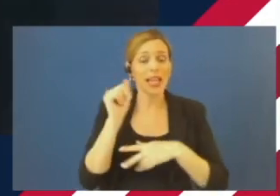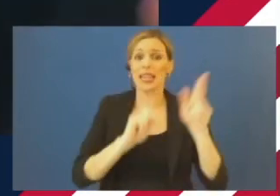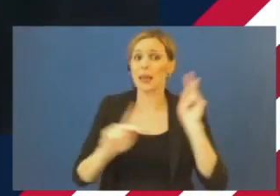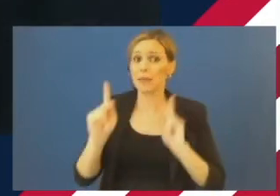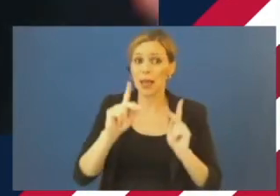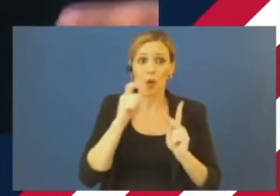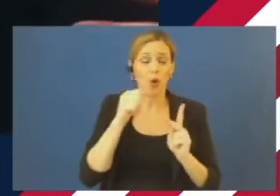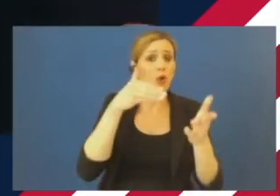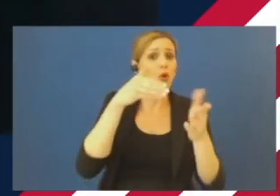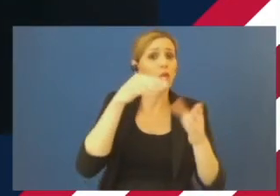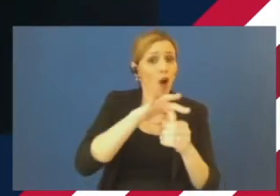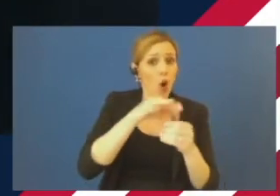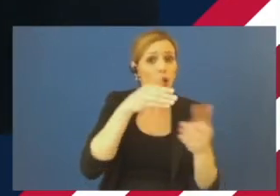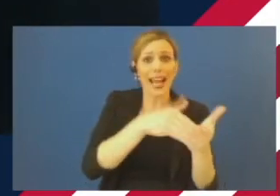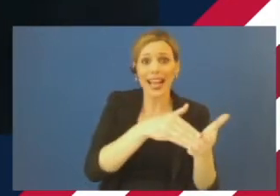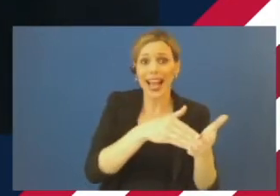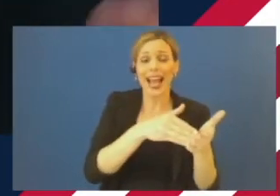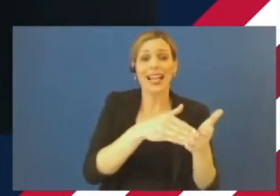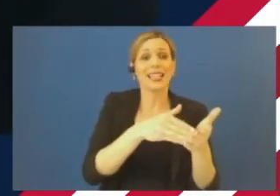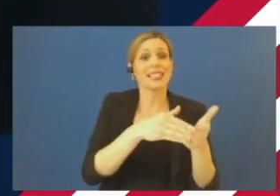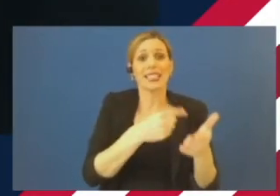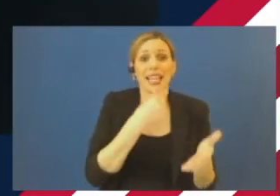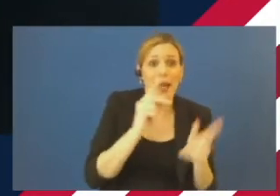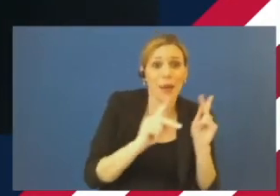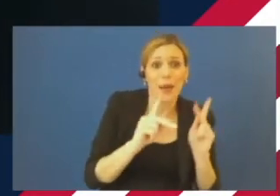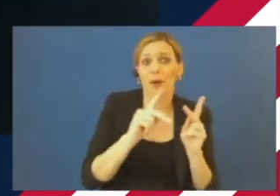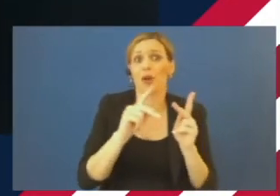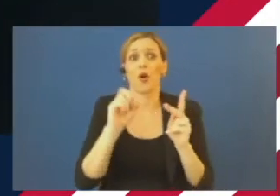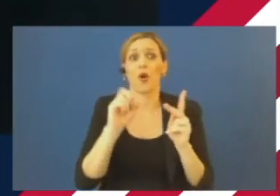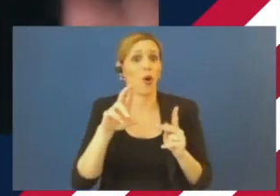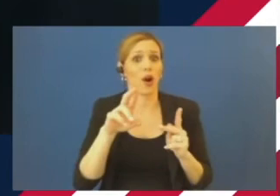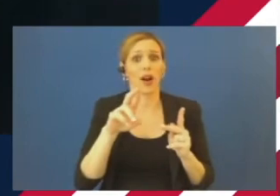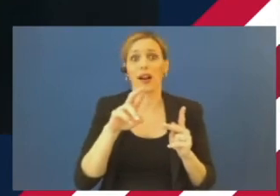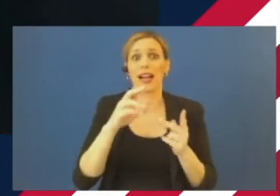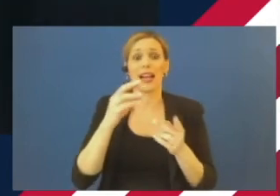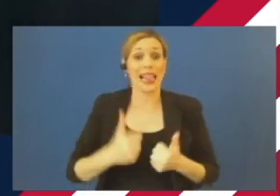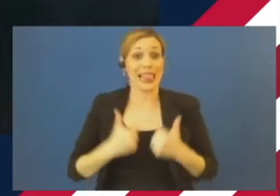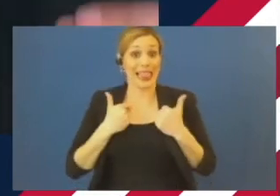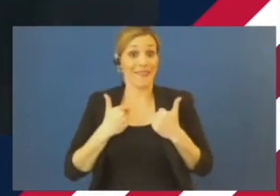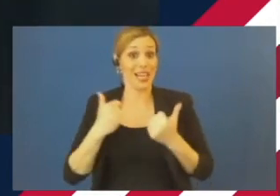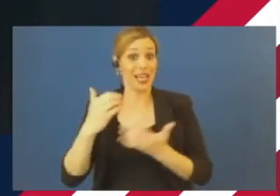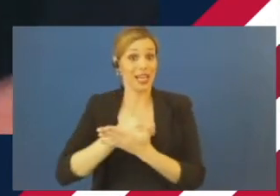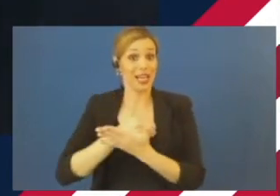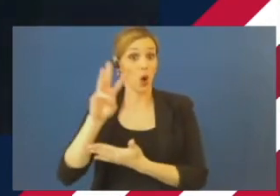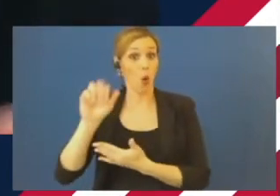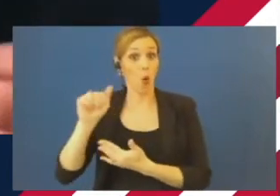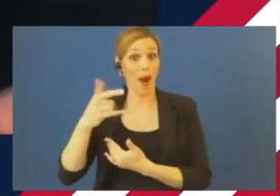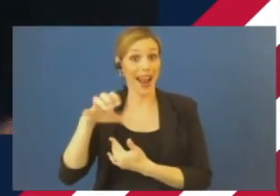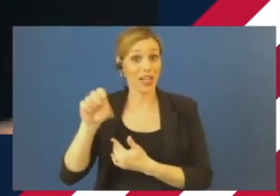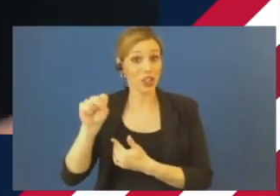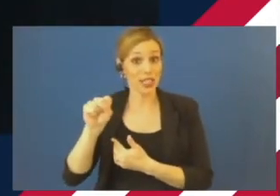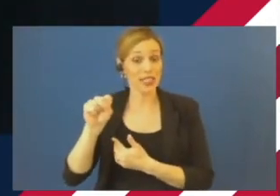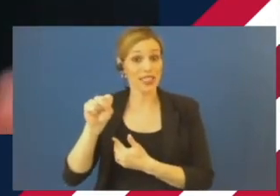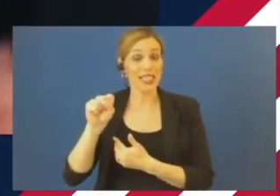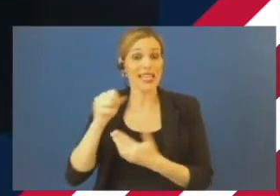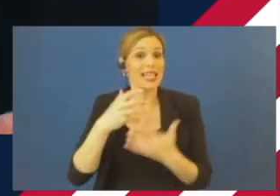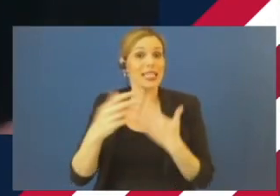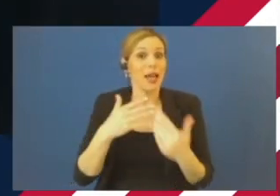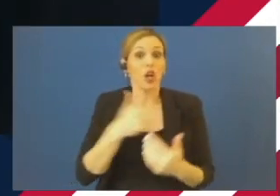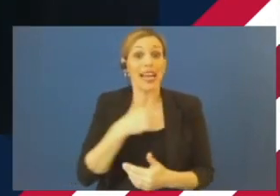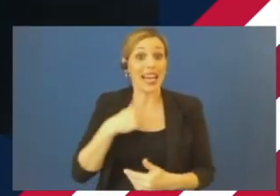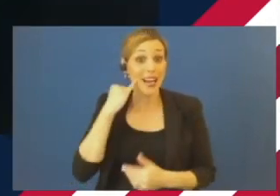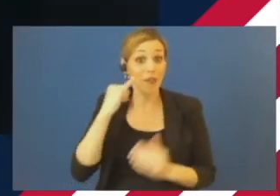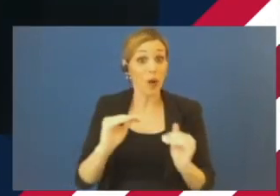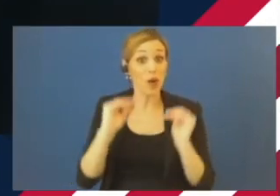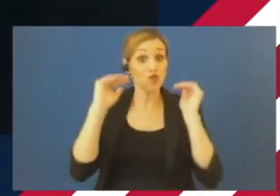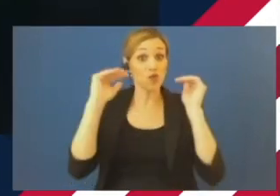healthcare, the same people that vote against living wages. We need to show that to people, show them that if you raise the minimum wage to